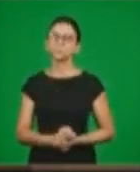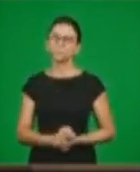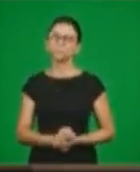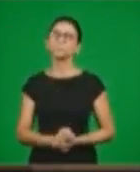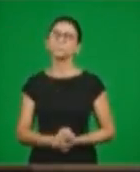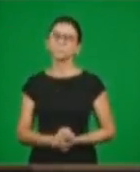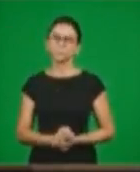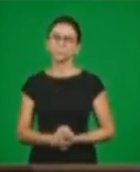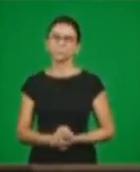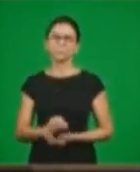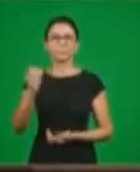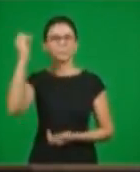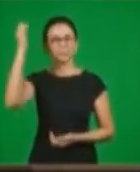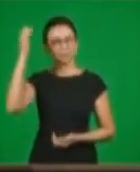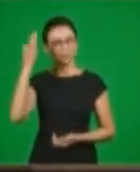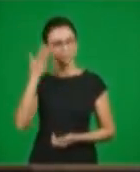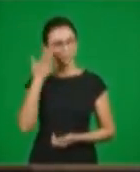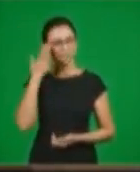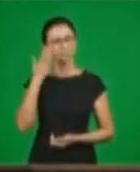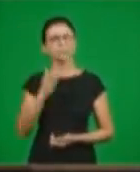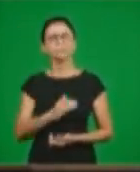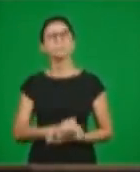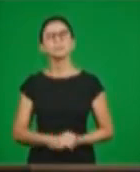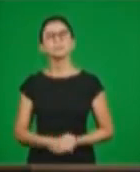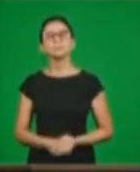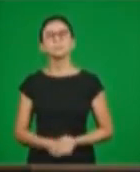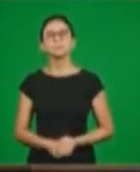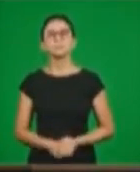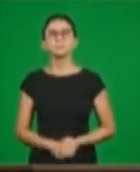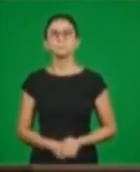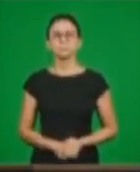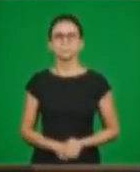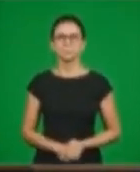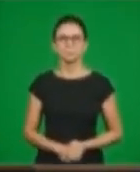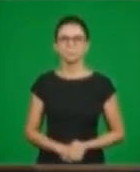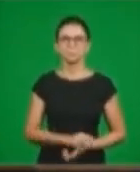is. And you can only see the gold if you understand the word.